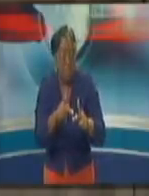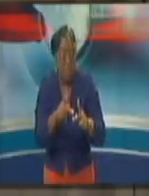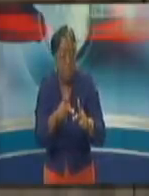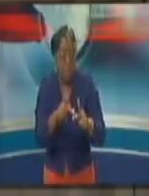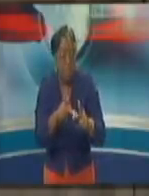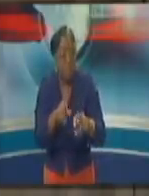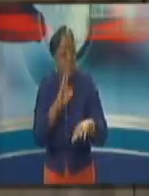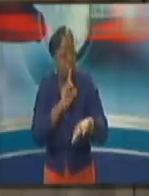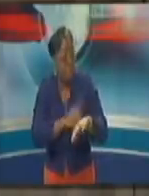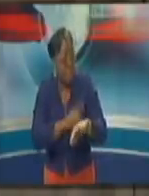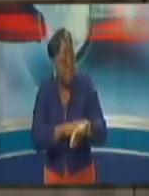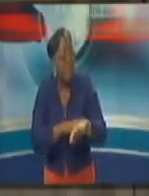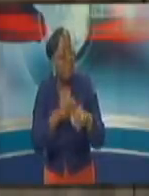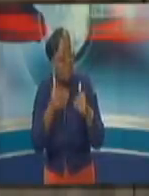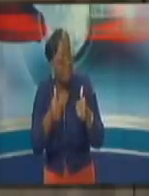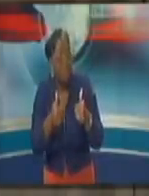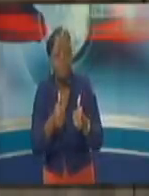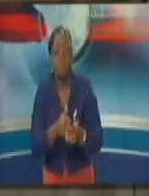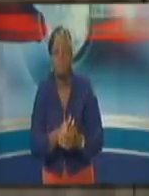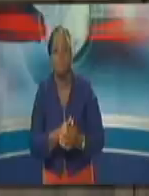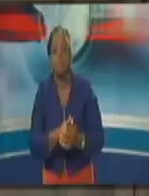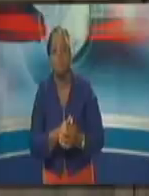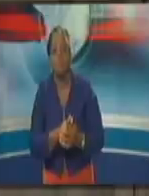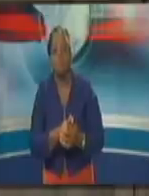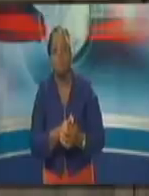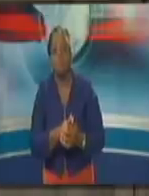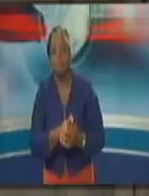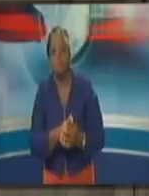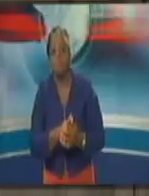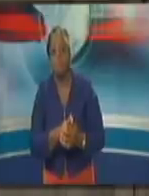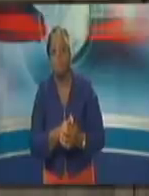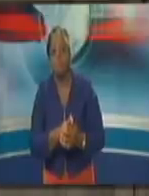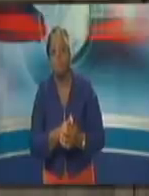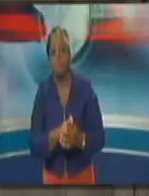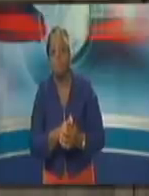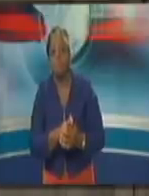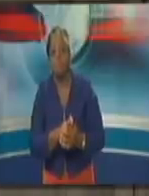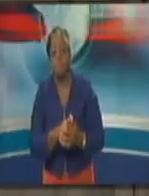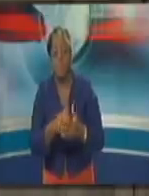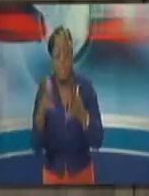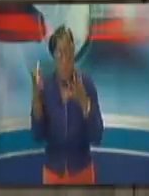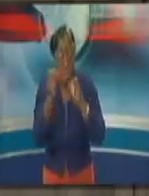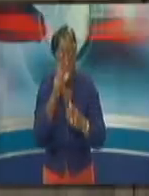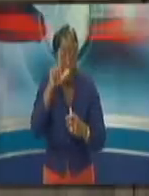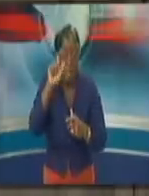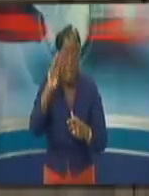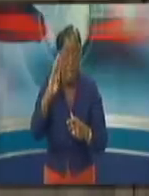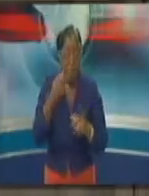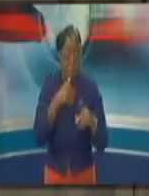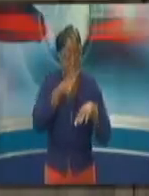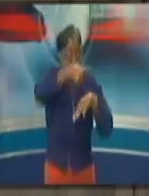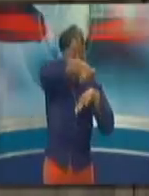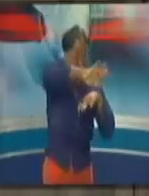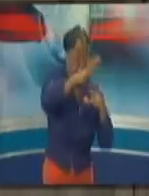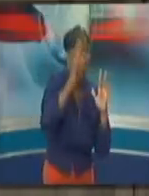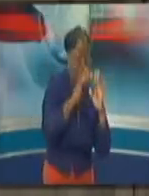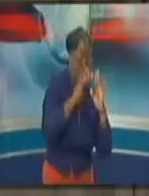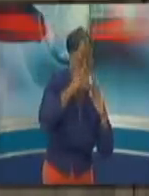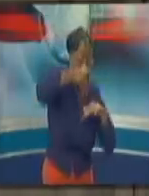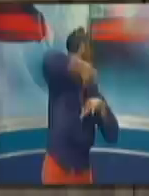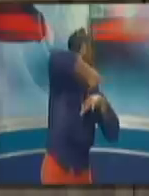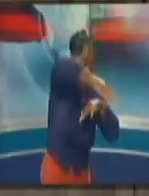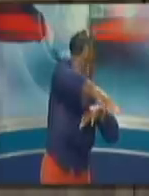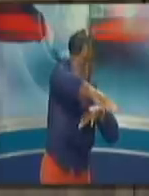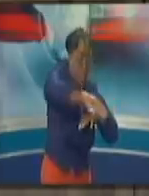medical officer of epidemiology, and he would get that lab result electronically sent to him and disseminate to all the patients as soon